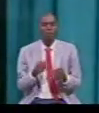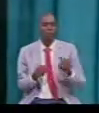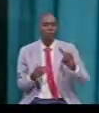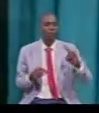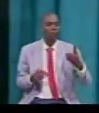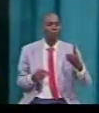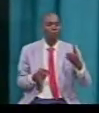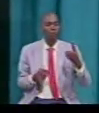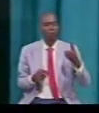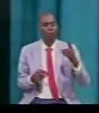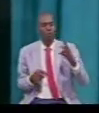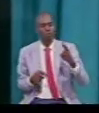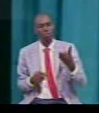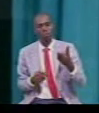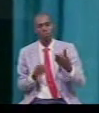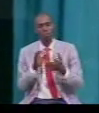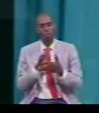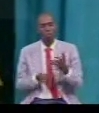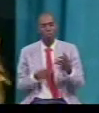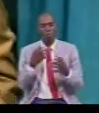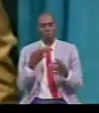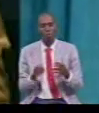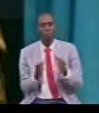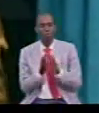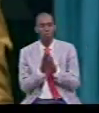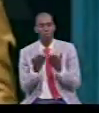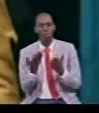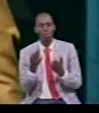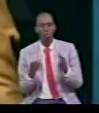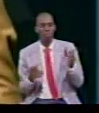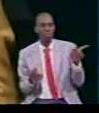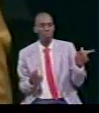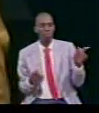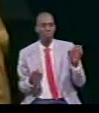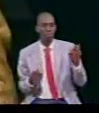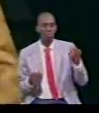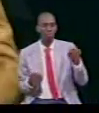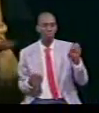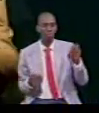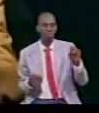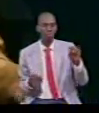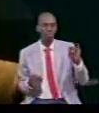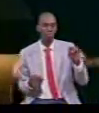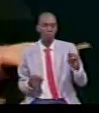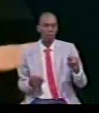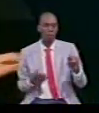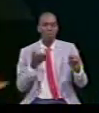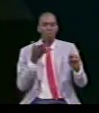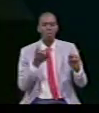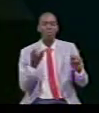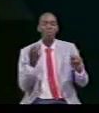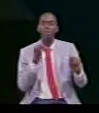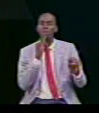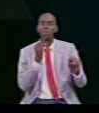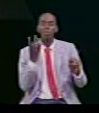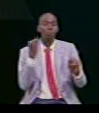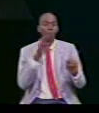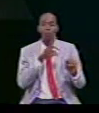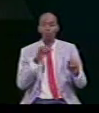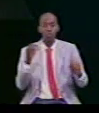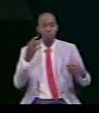chapters of Genesis, there was no sin. Because of that, there was